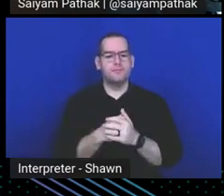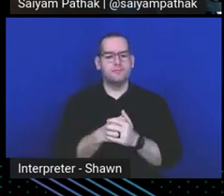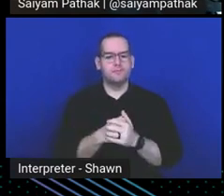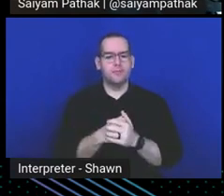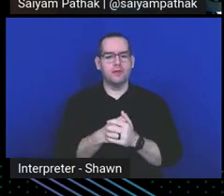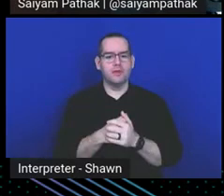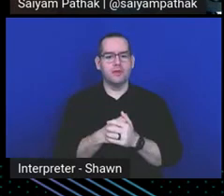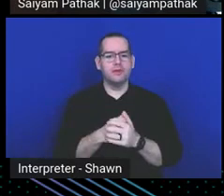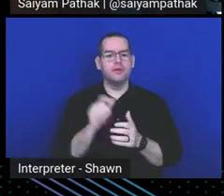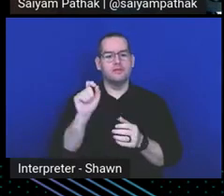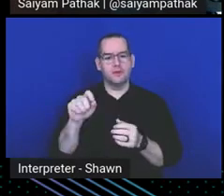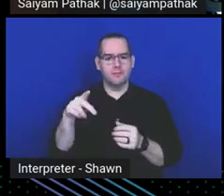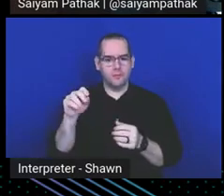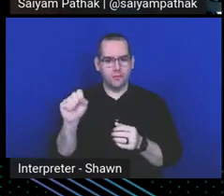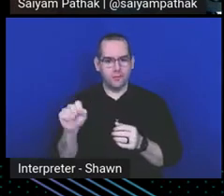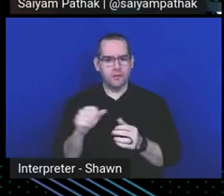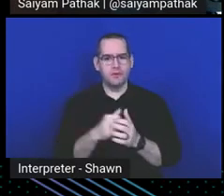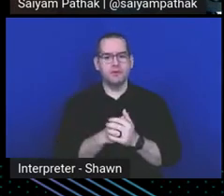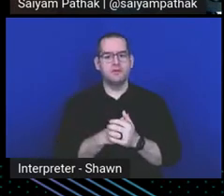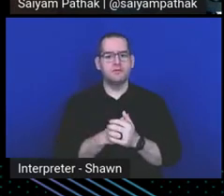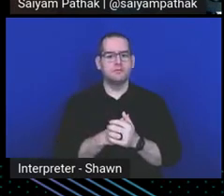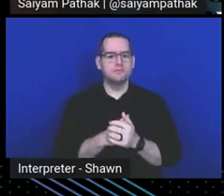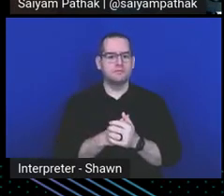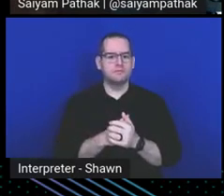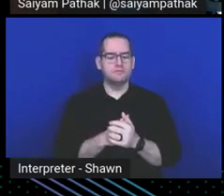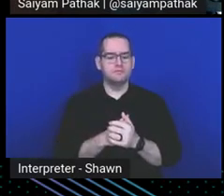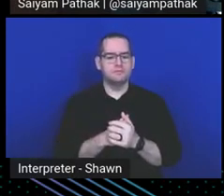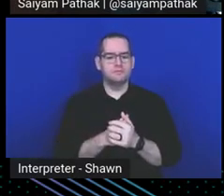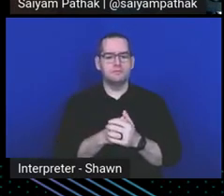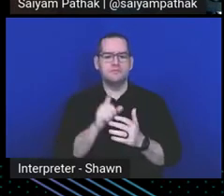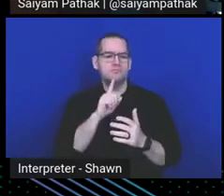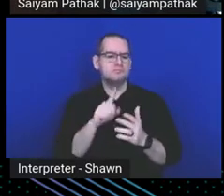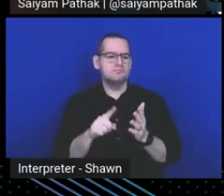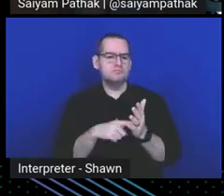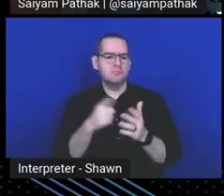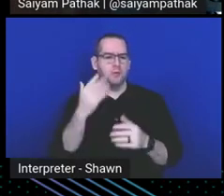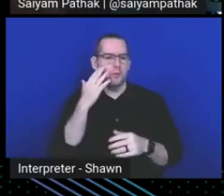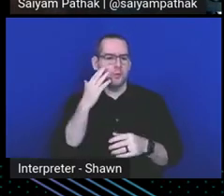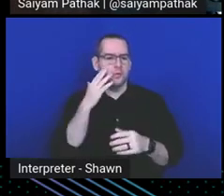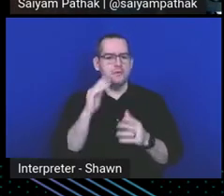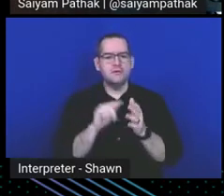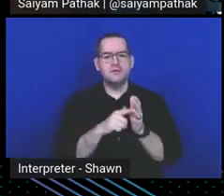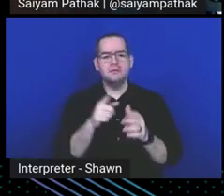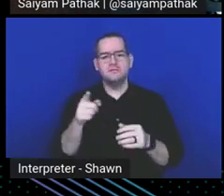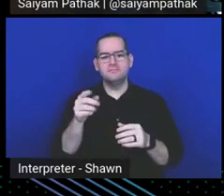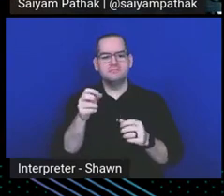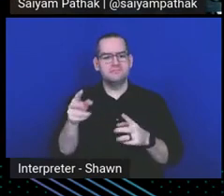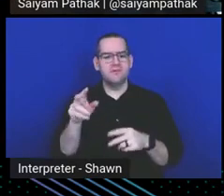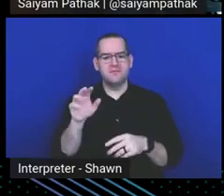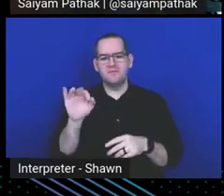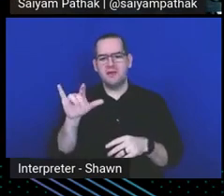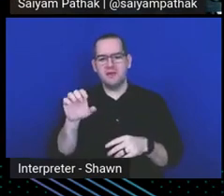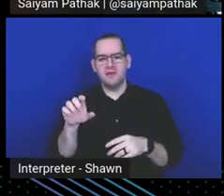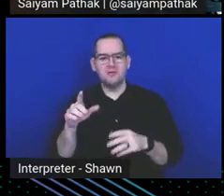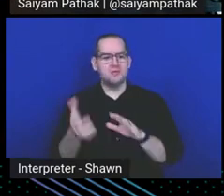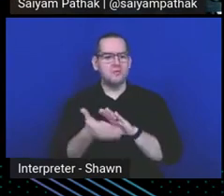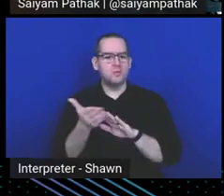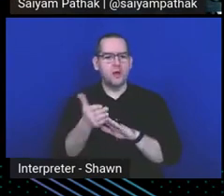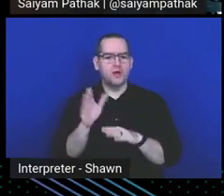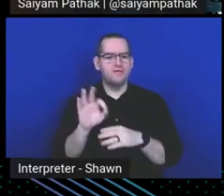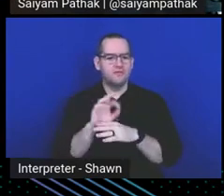app.py. So it's a Flask application. Nothing. It does pretty much, displaying the HTML file and just running one function for